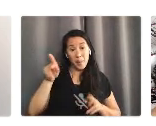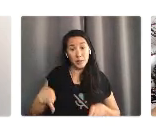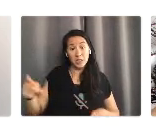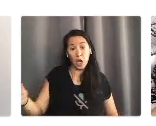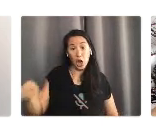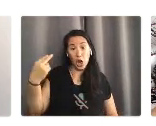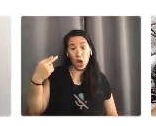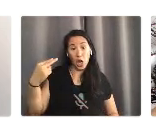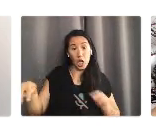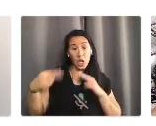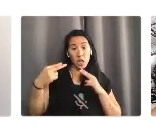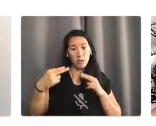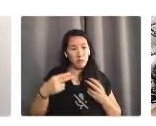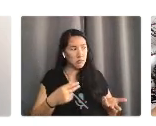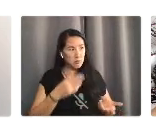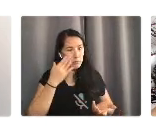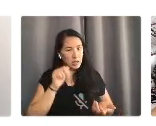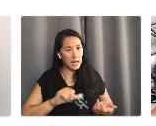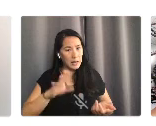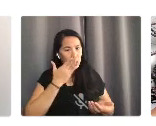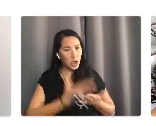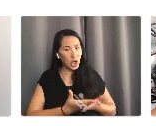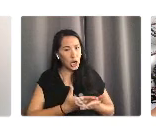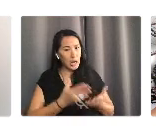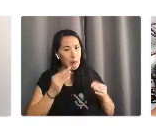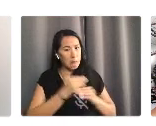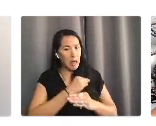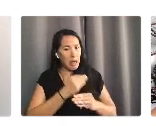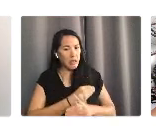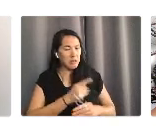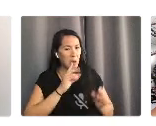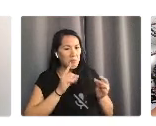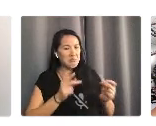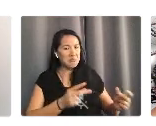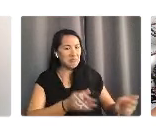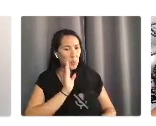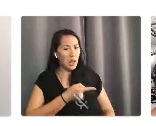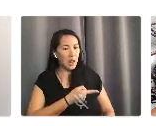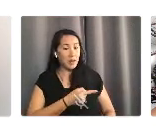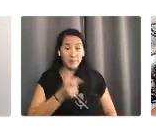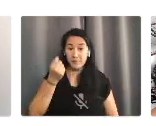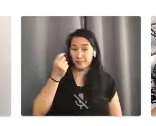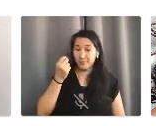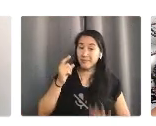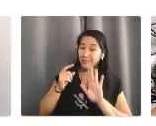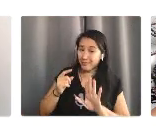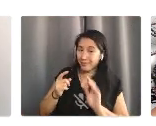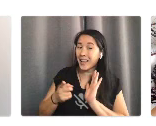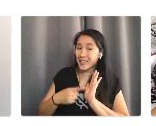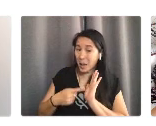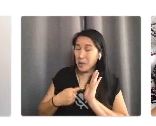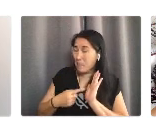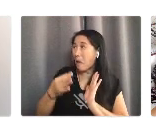contact, he said, Asians are really good at math and it won't take you long. To be fair, I have my moments. Sometimes I'm